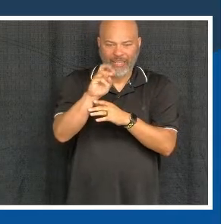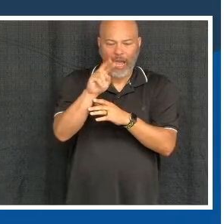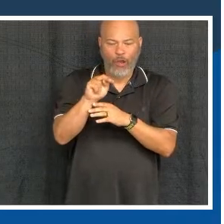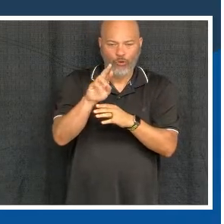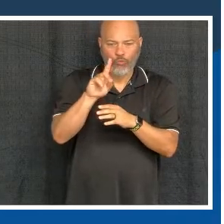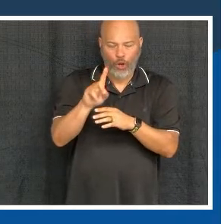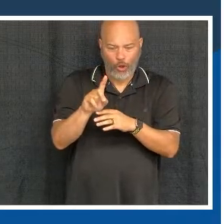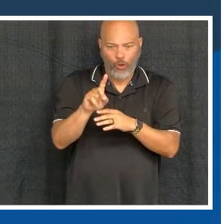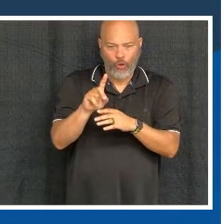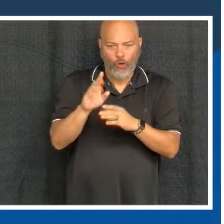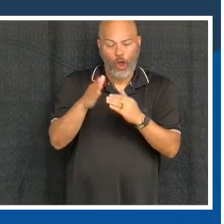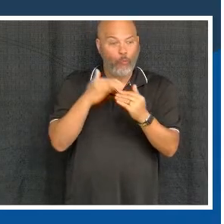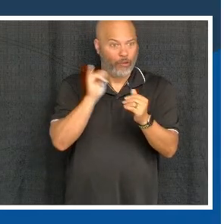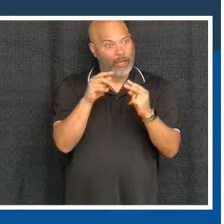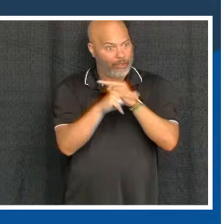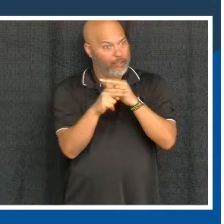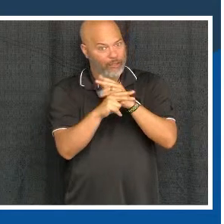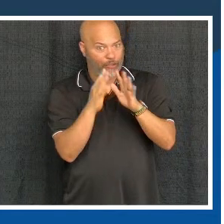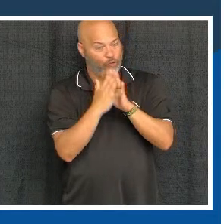sometimes like an interstate.